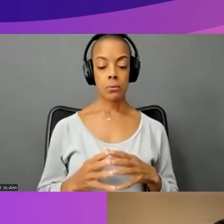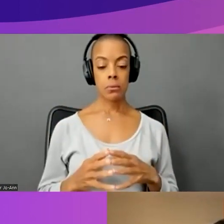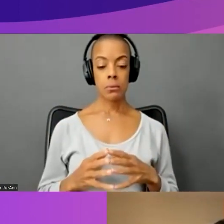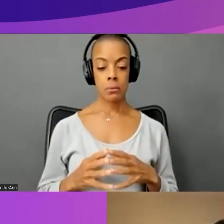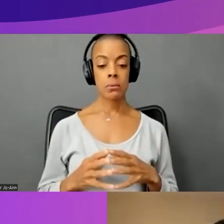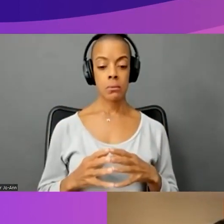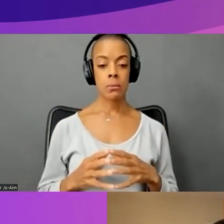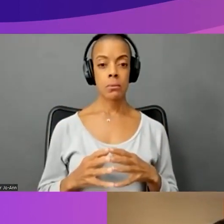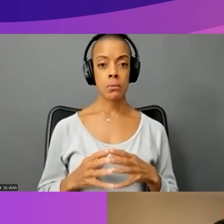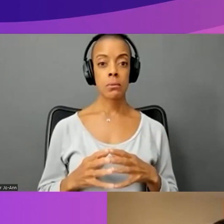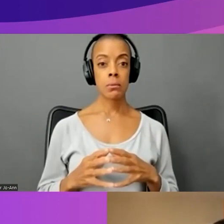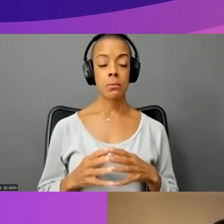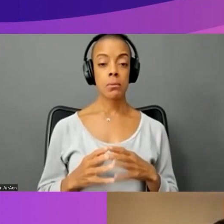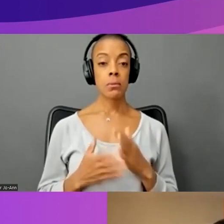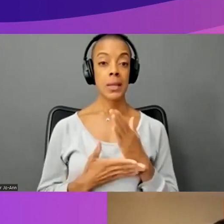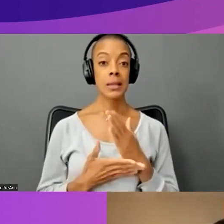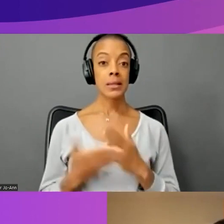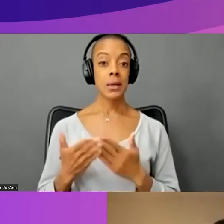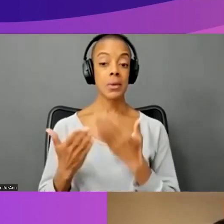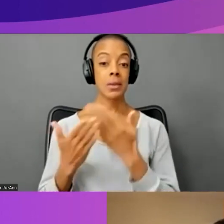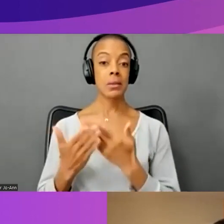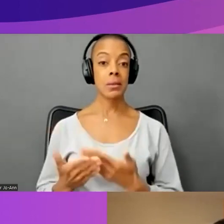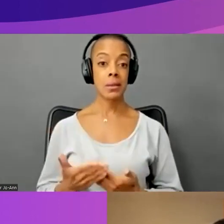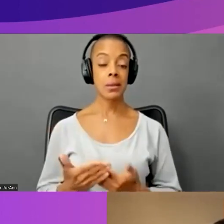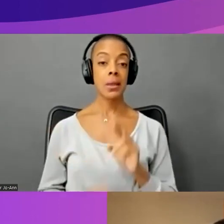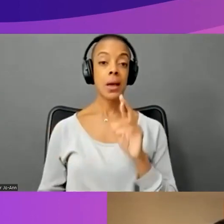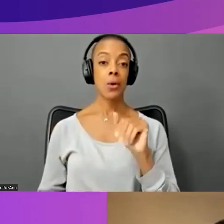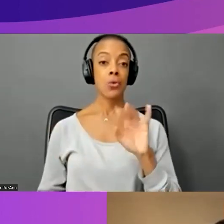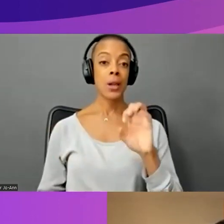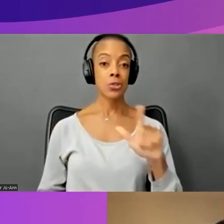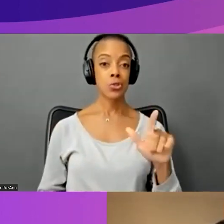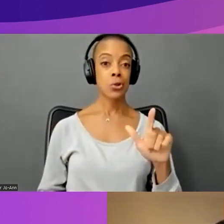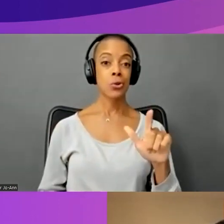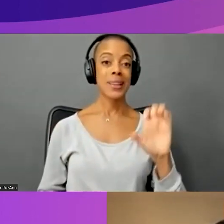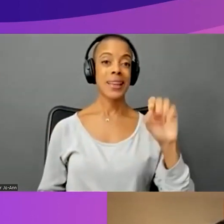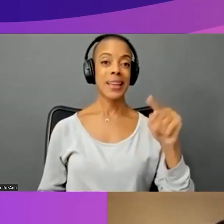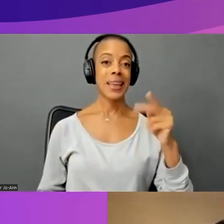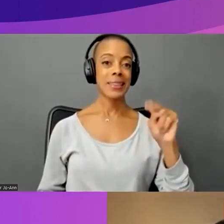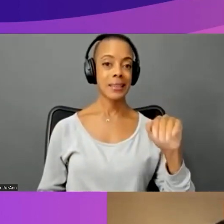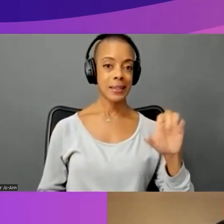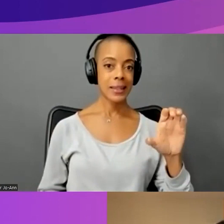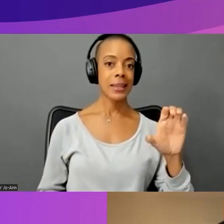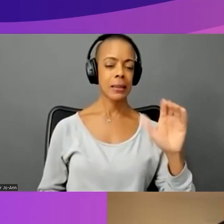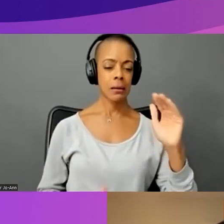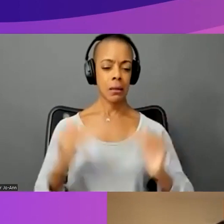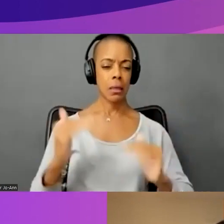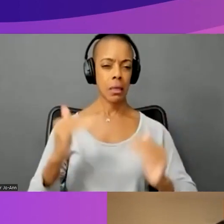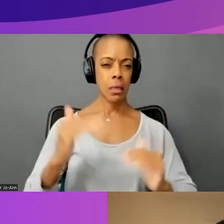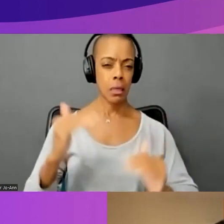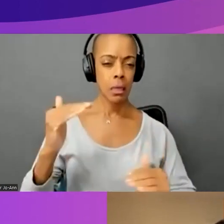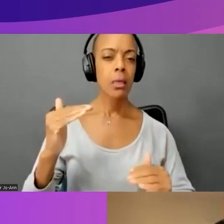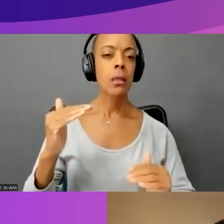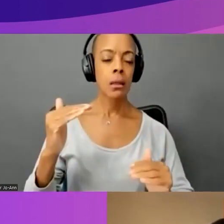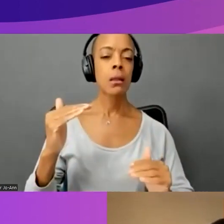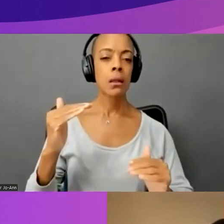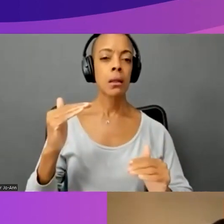so this literature about racial and ethnic disparities, which a large part of the scoping review draws on that literature.